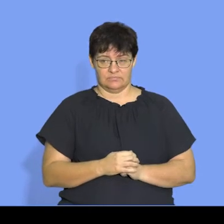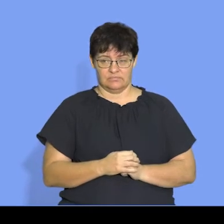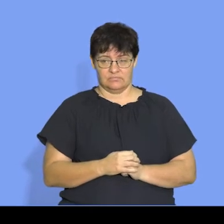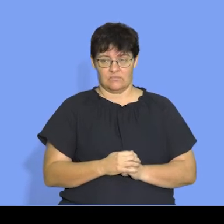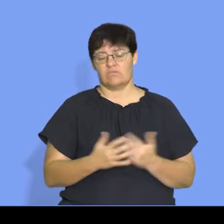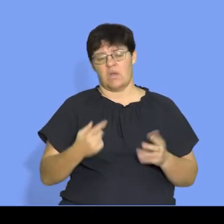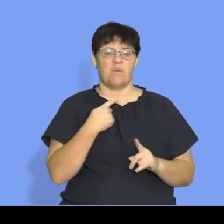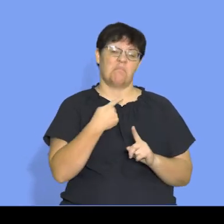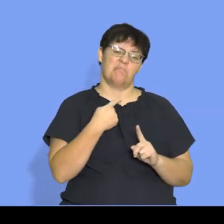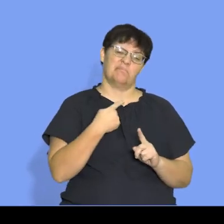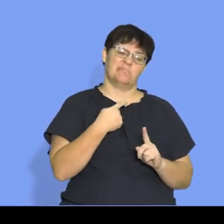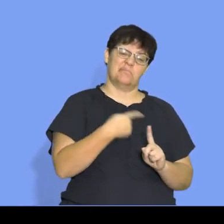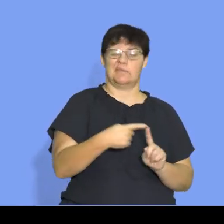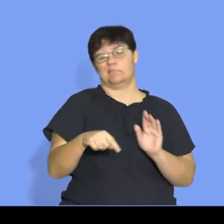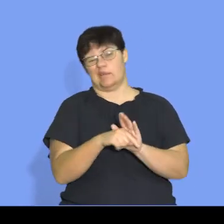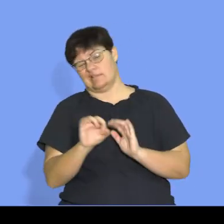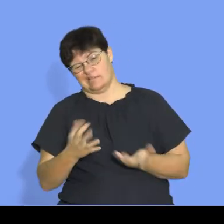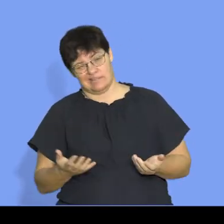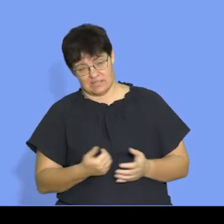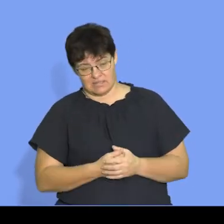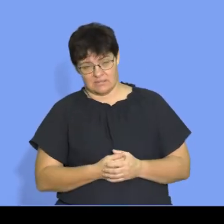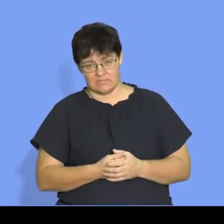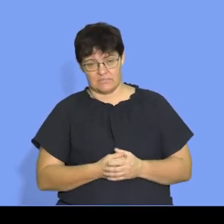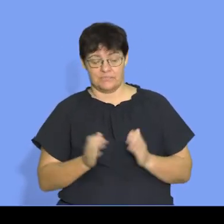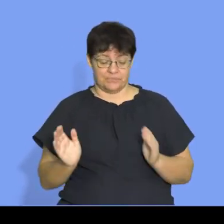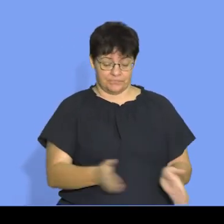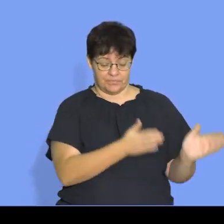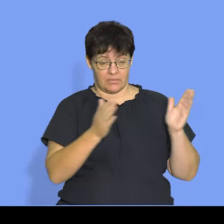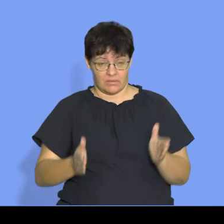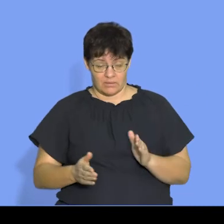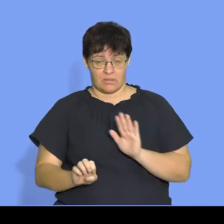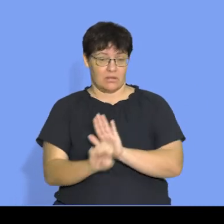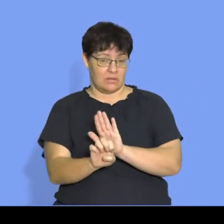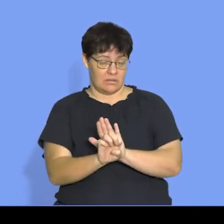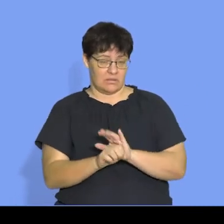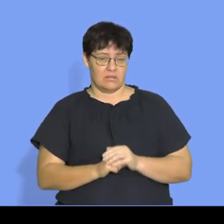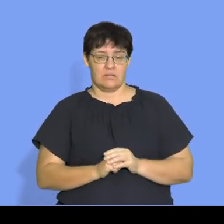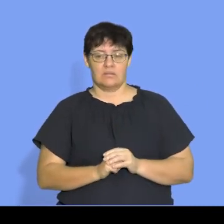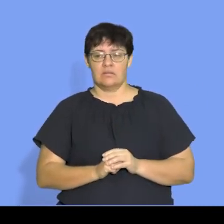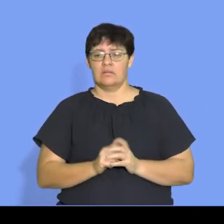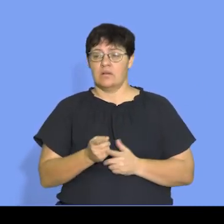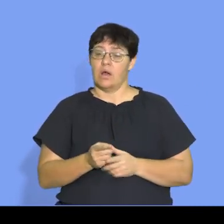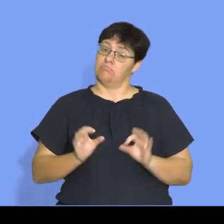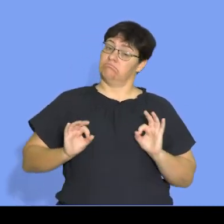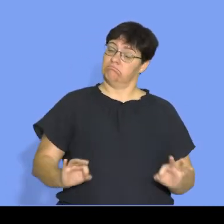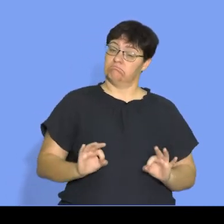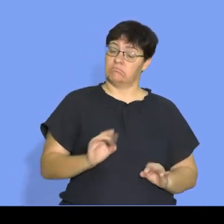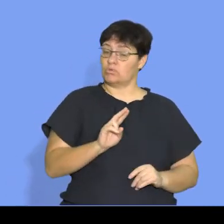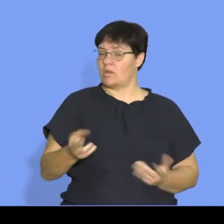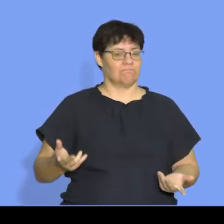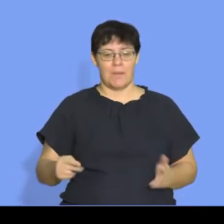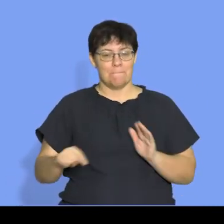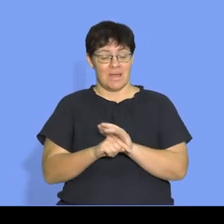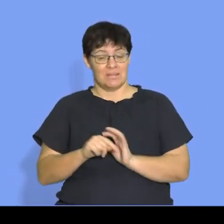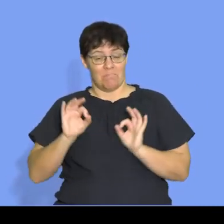or minus 3. Another example here, this is definitely not a perfect square minus a perfect square. You